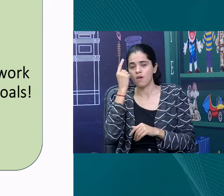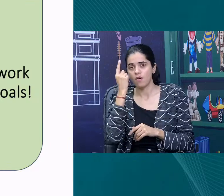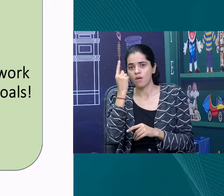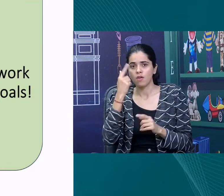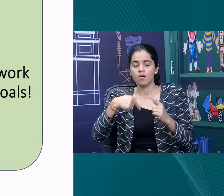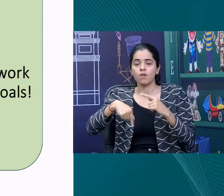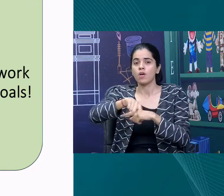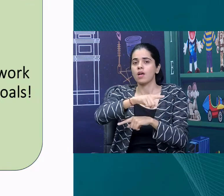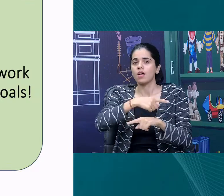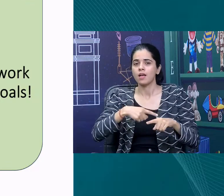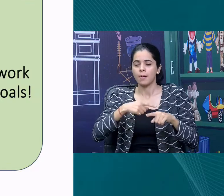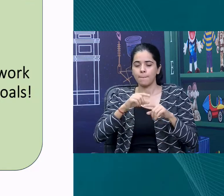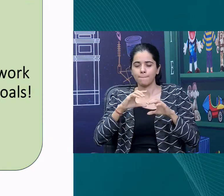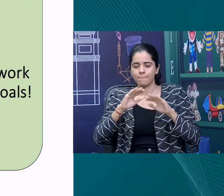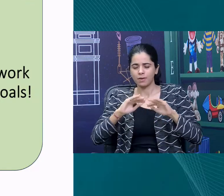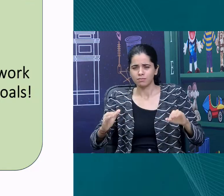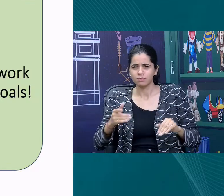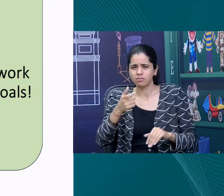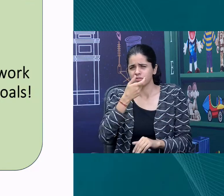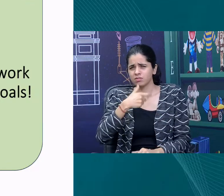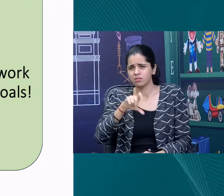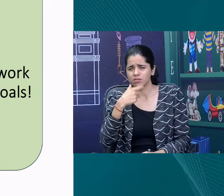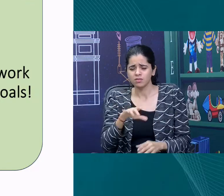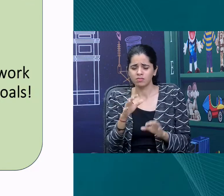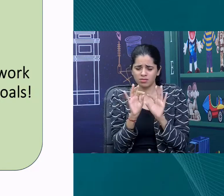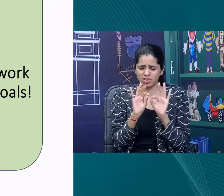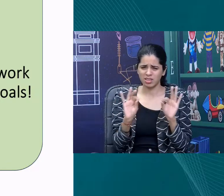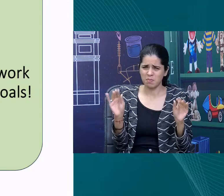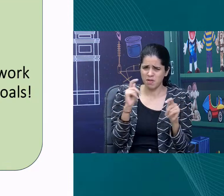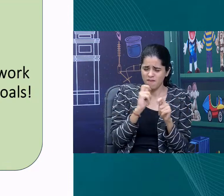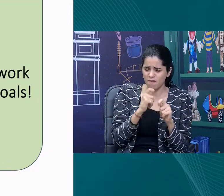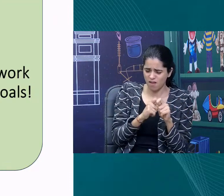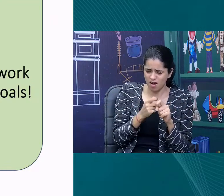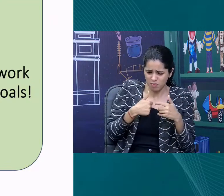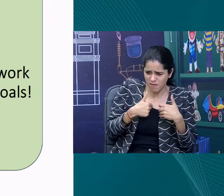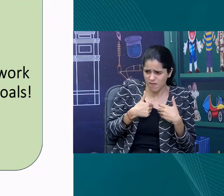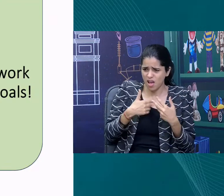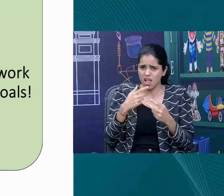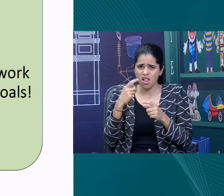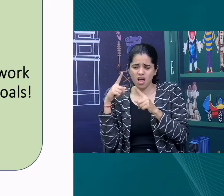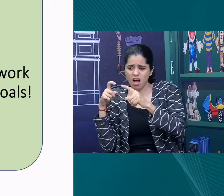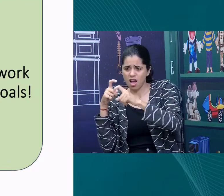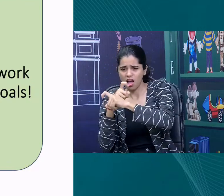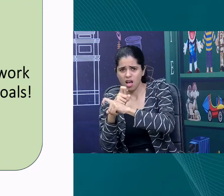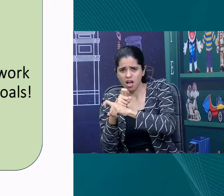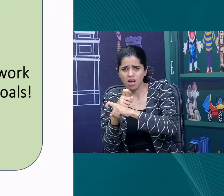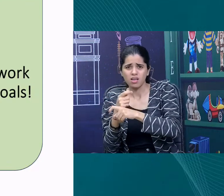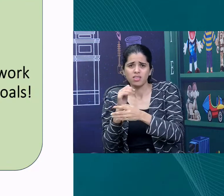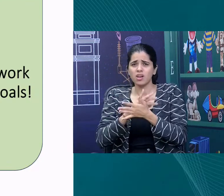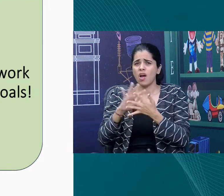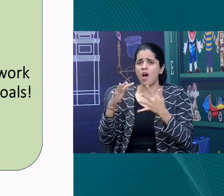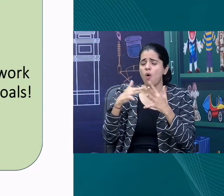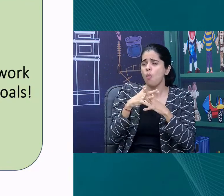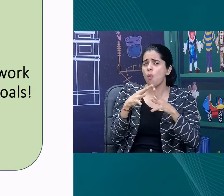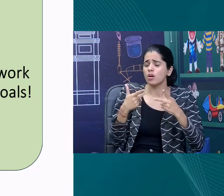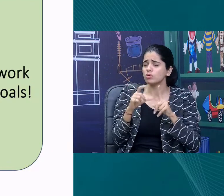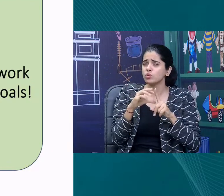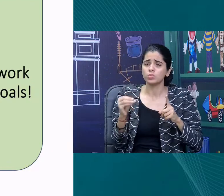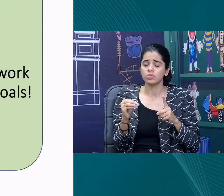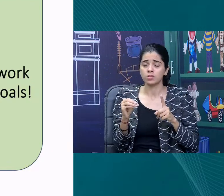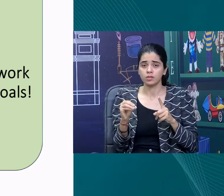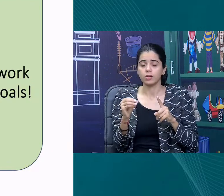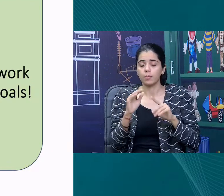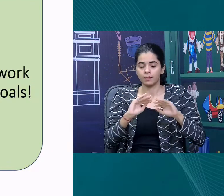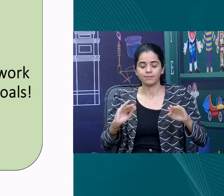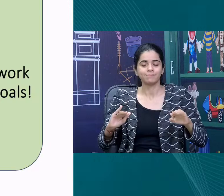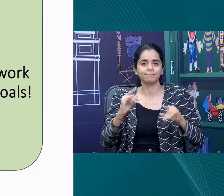and accept. Sometimes students complain, why are you giving simple work for him, more complex work for me? Why should I do more homework than that child? So just tell